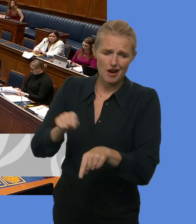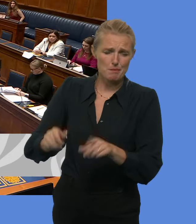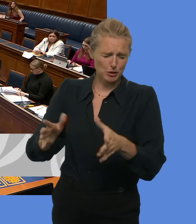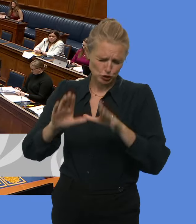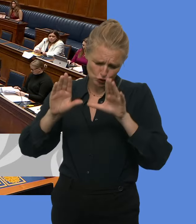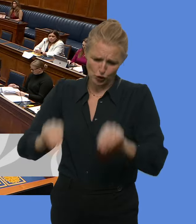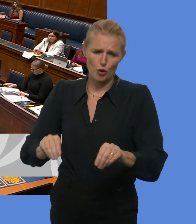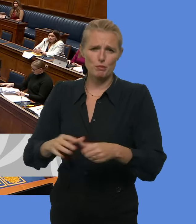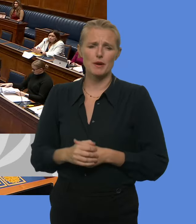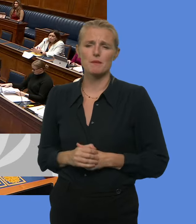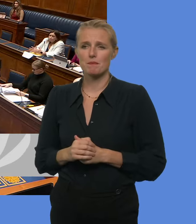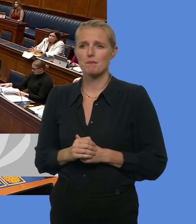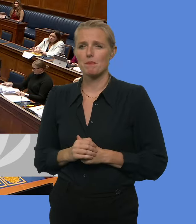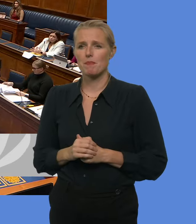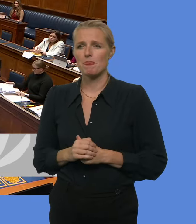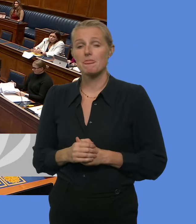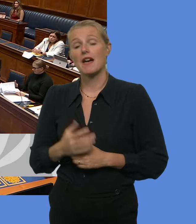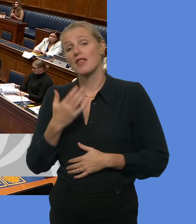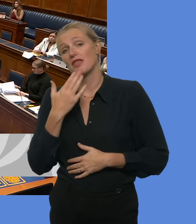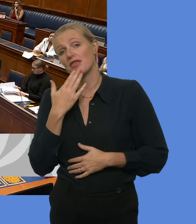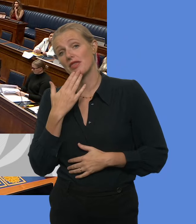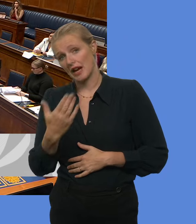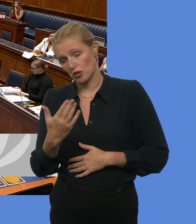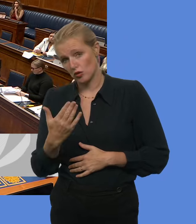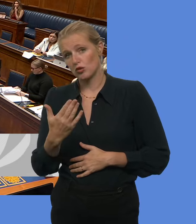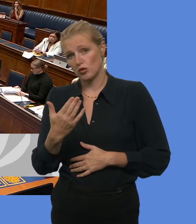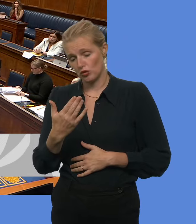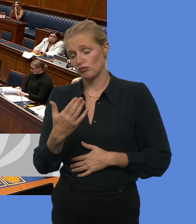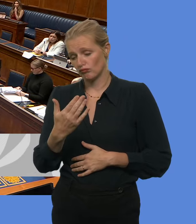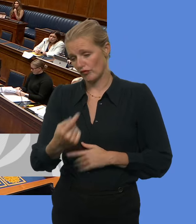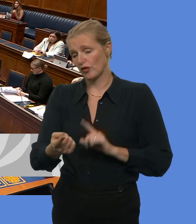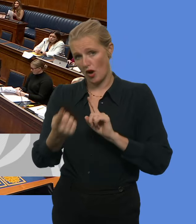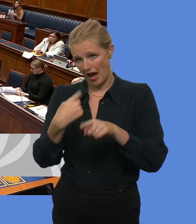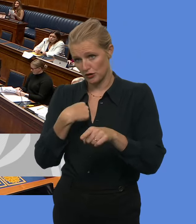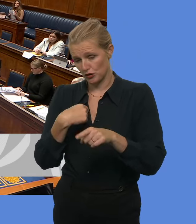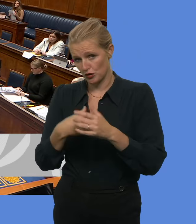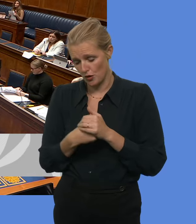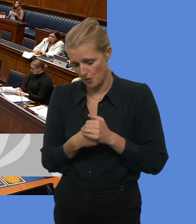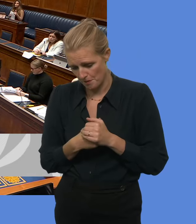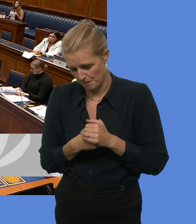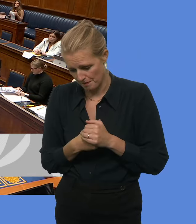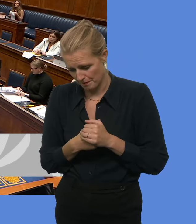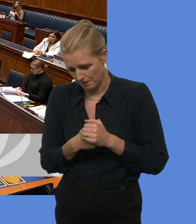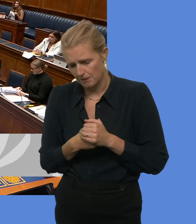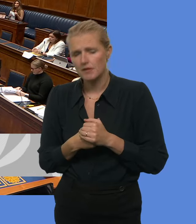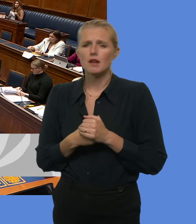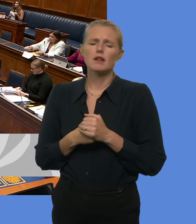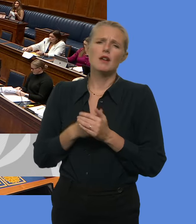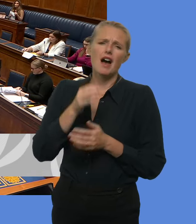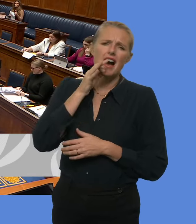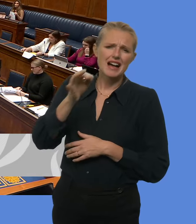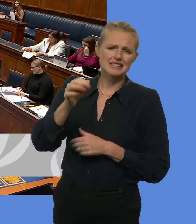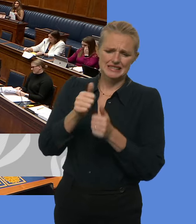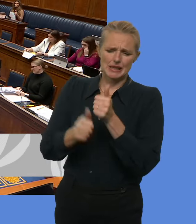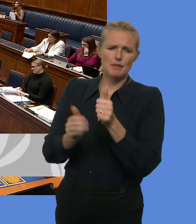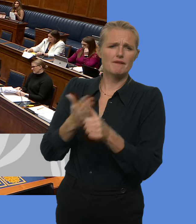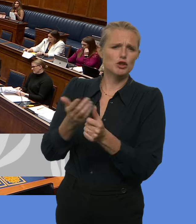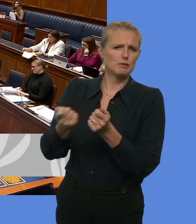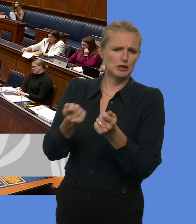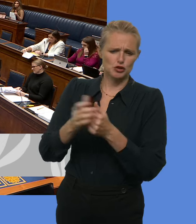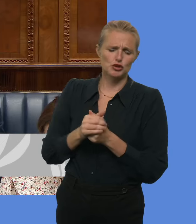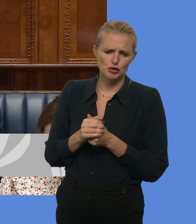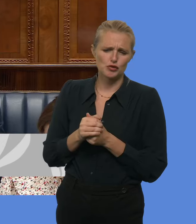Kingston. Thank you, Mr. Speaker, and I thank the Deputy First Minister for answers so far. And I wish to ask Deputy First Minister, mindful